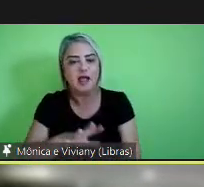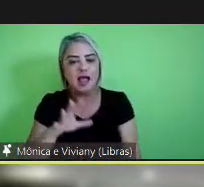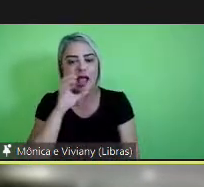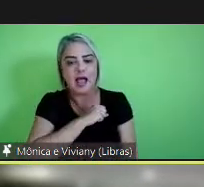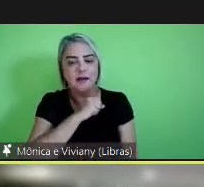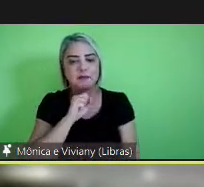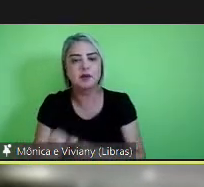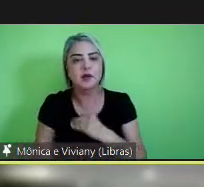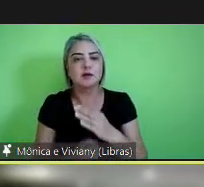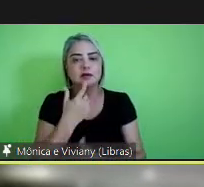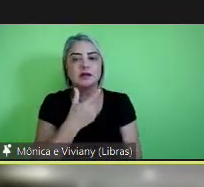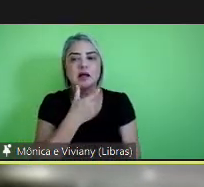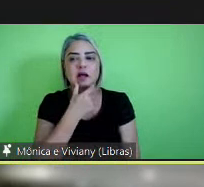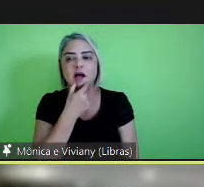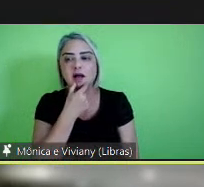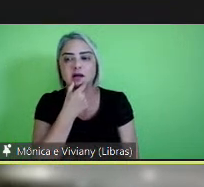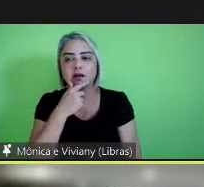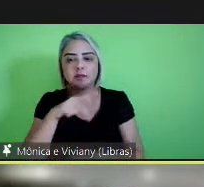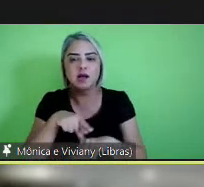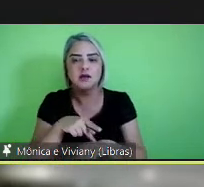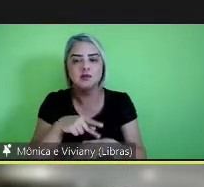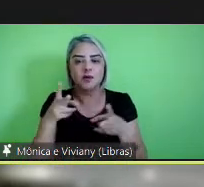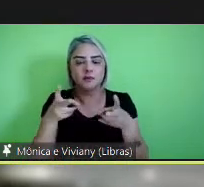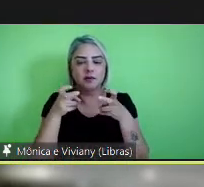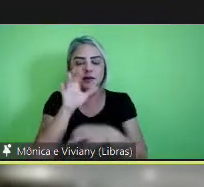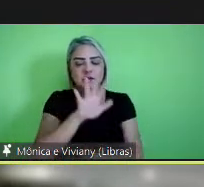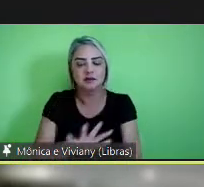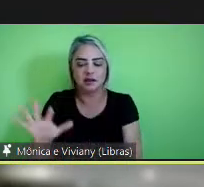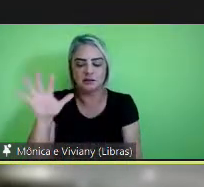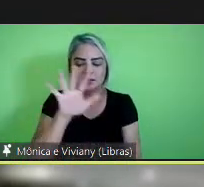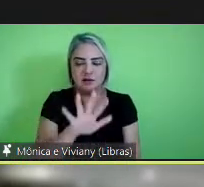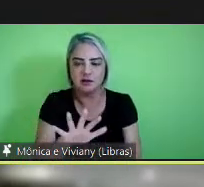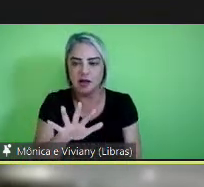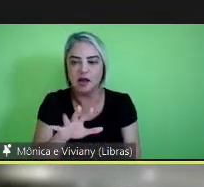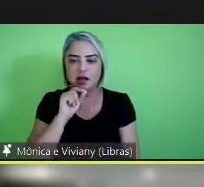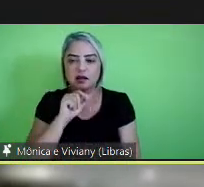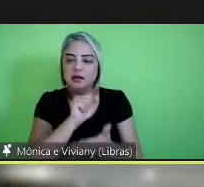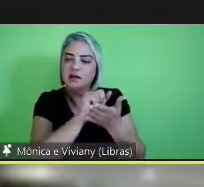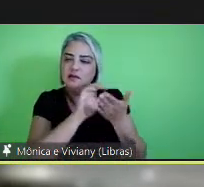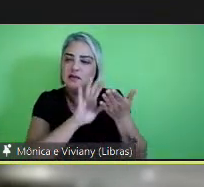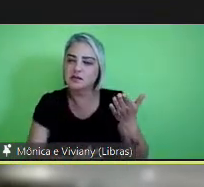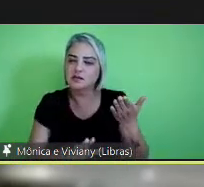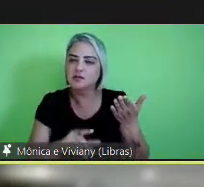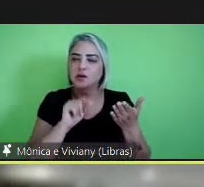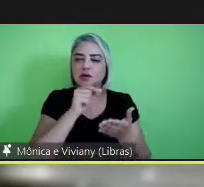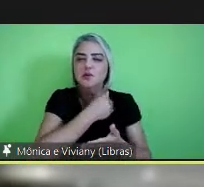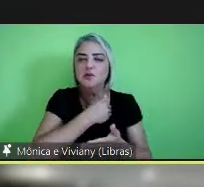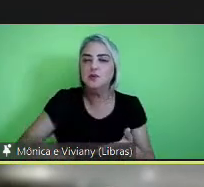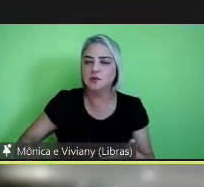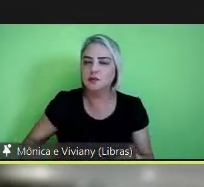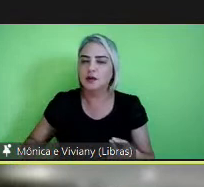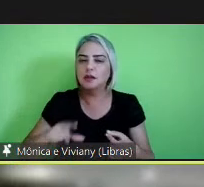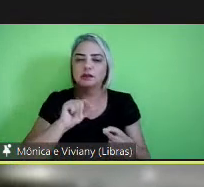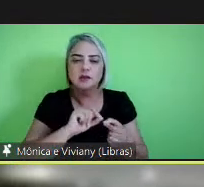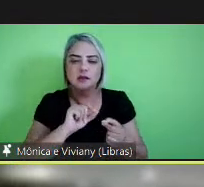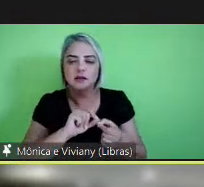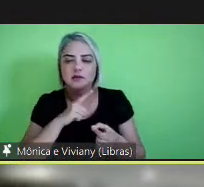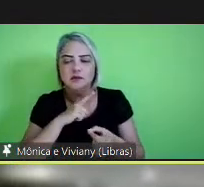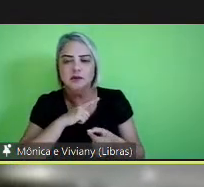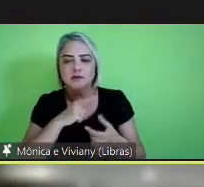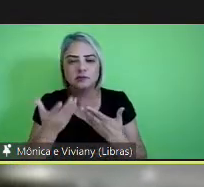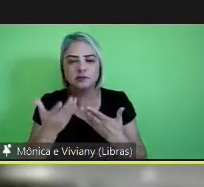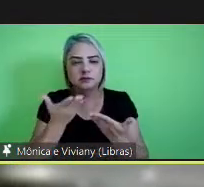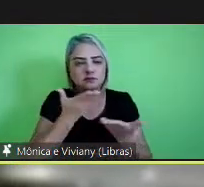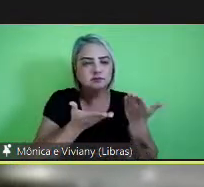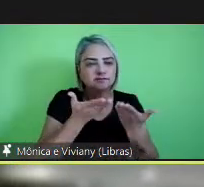from a national perspective in terms of the actions that the government is putting in place to tackle the